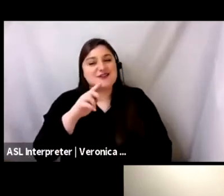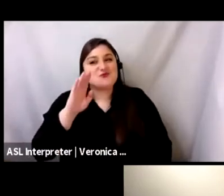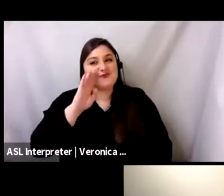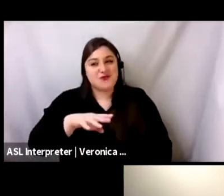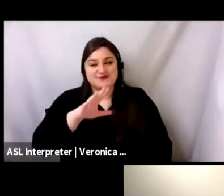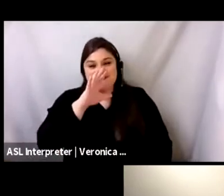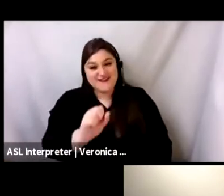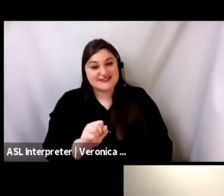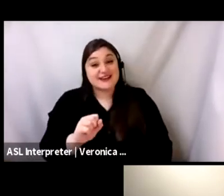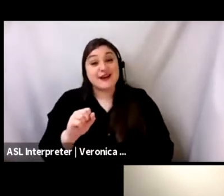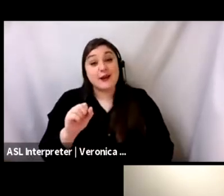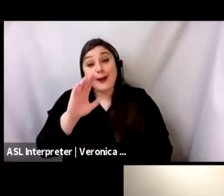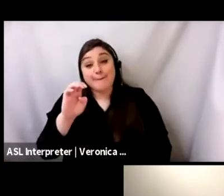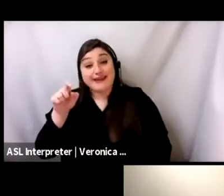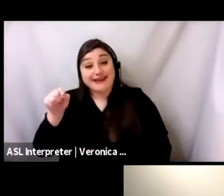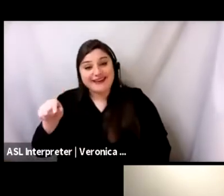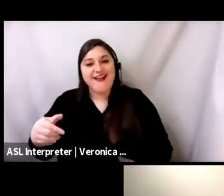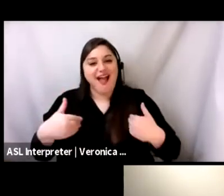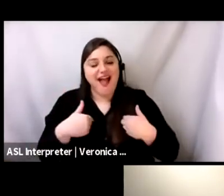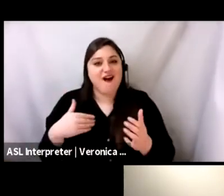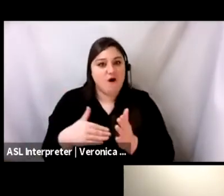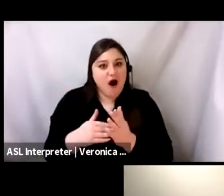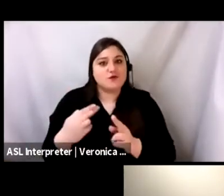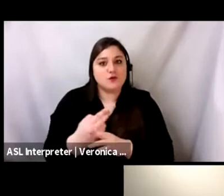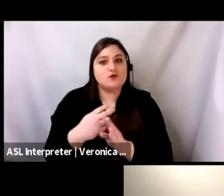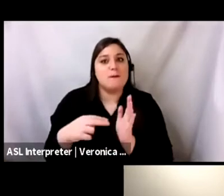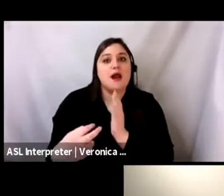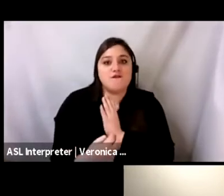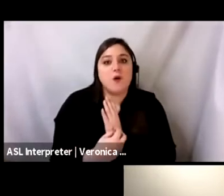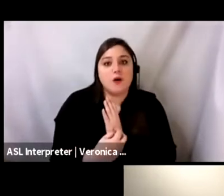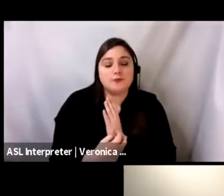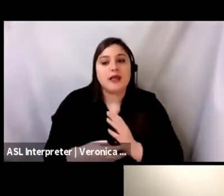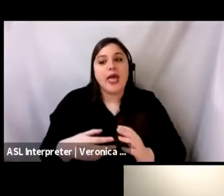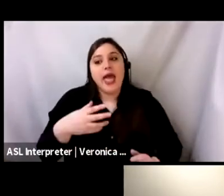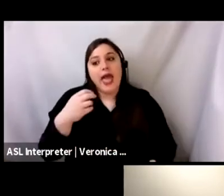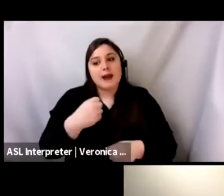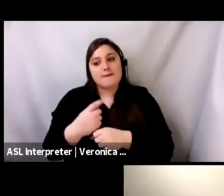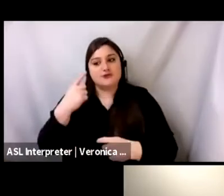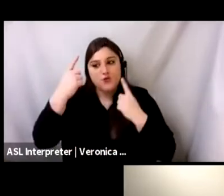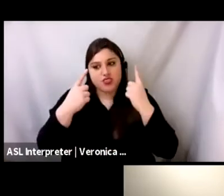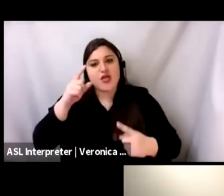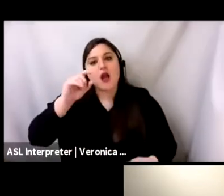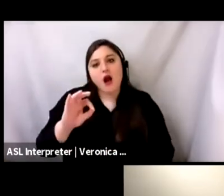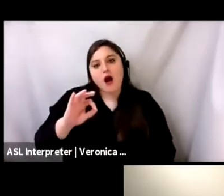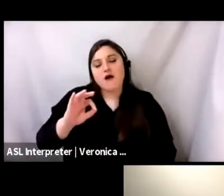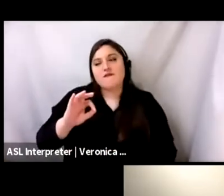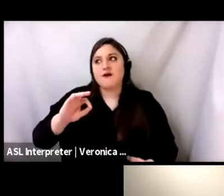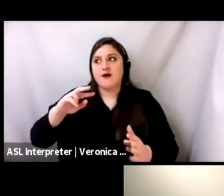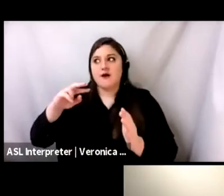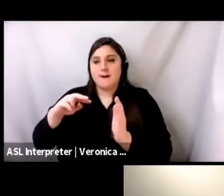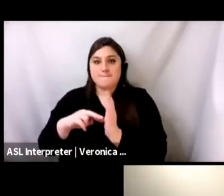because that reminds us of the amazing talk by Aza at the beginning, like our metaphor could be